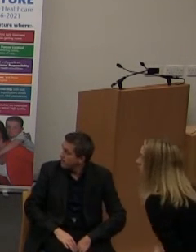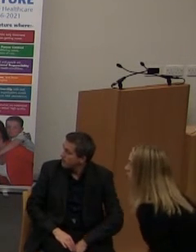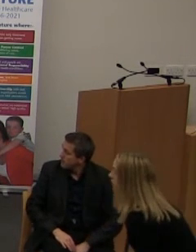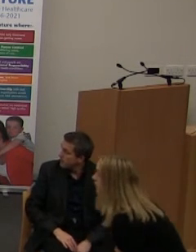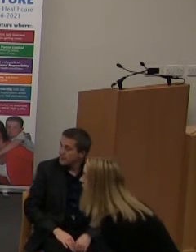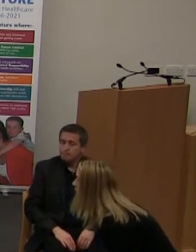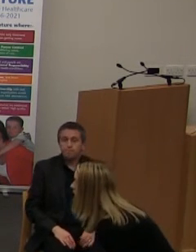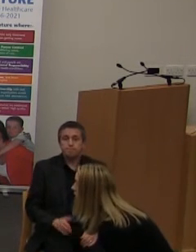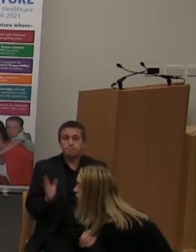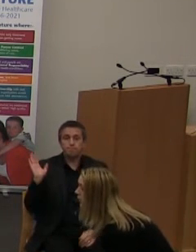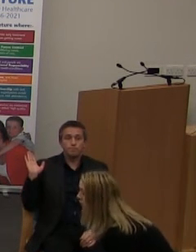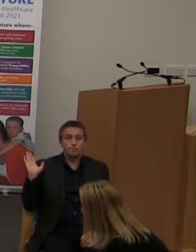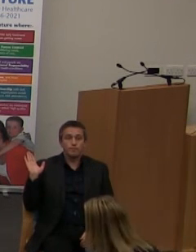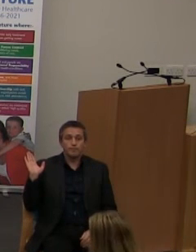helpful.